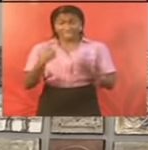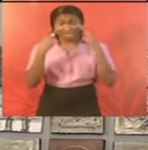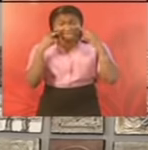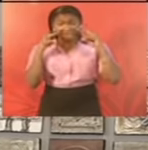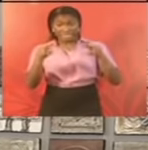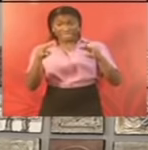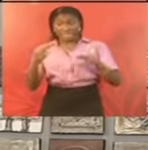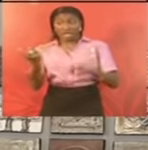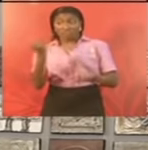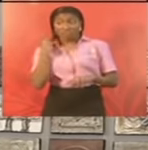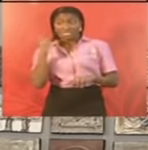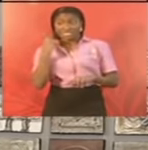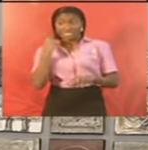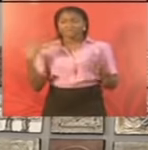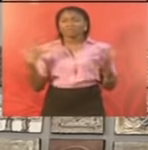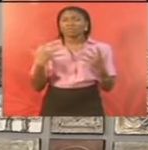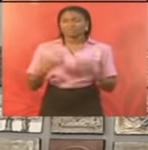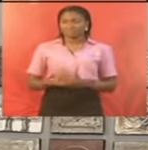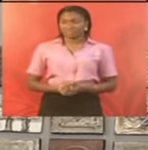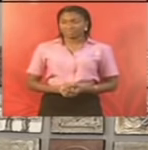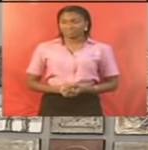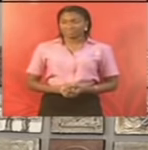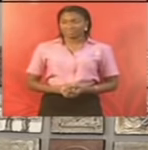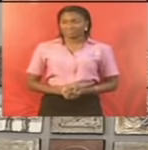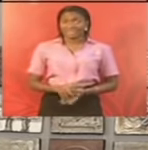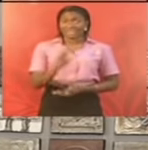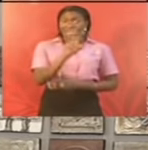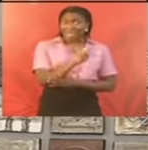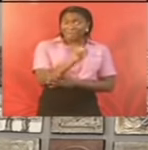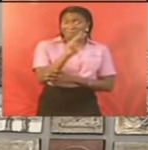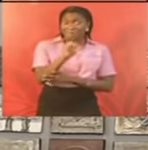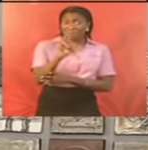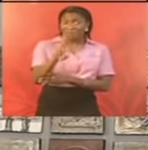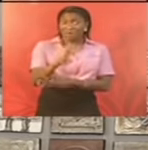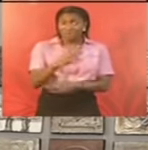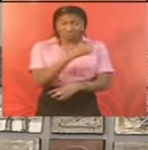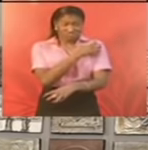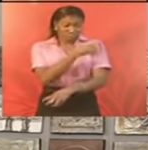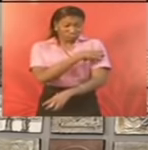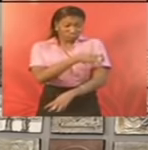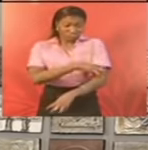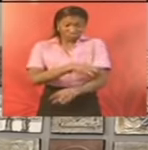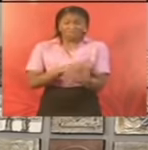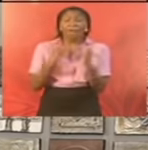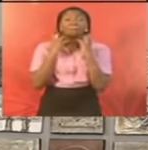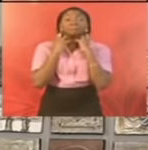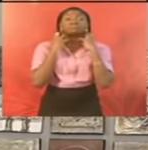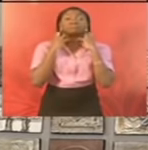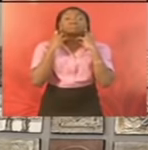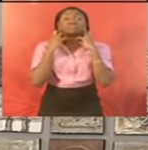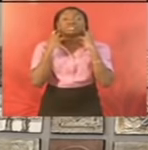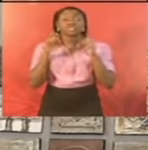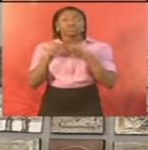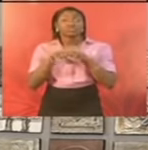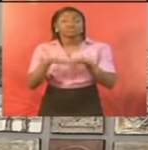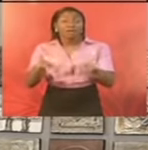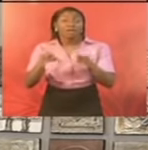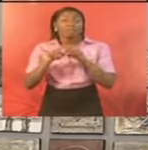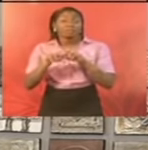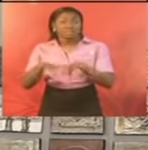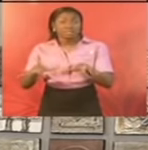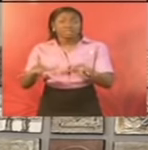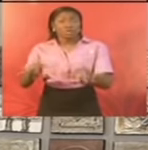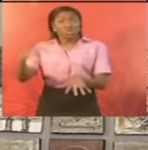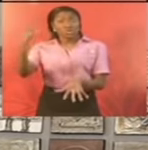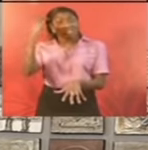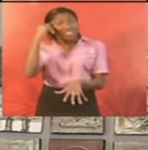times is outbreaks of measles, outbreaks of mumps in places where you would think that based on the strength of the health